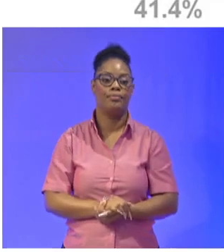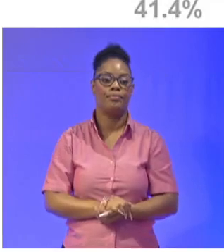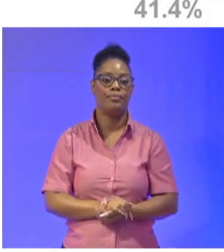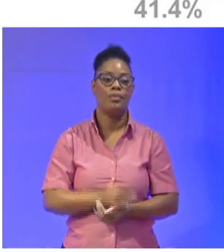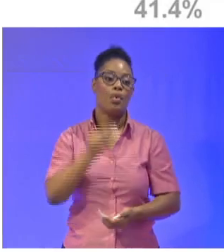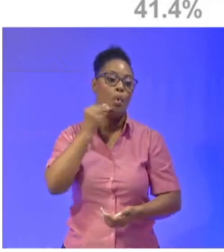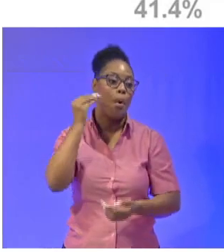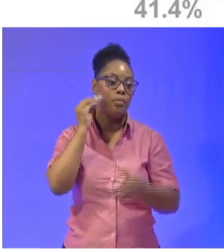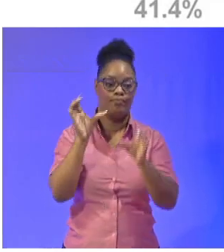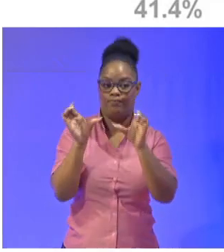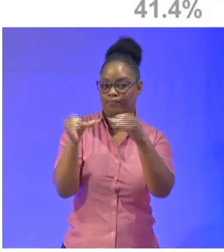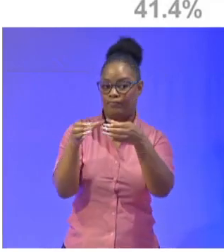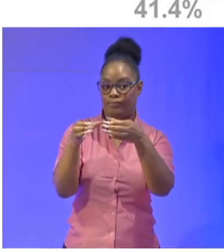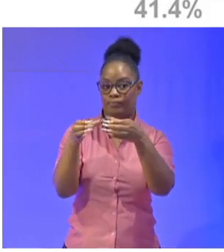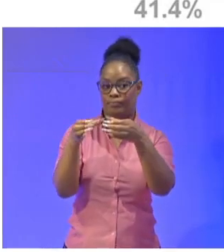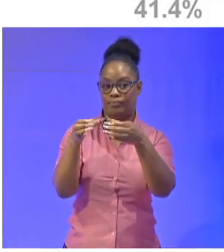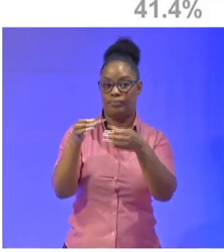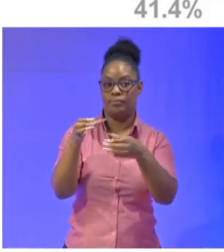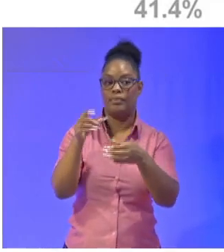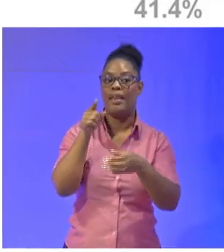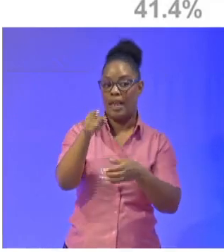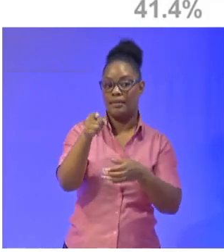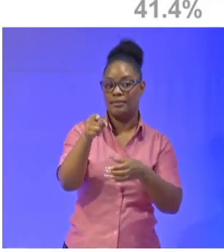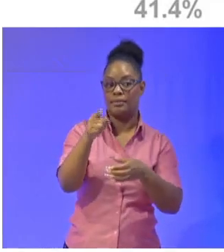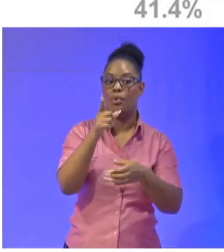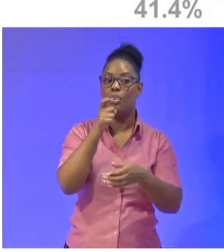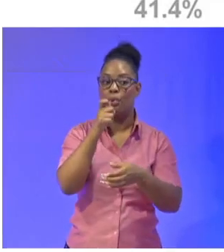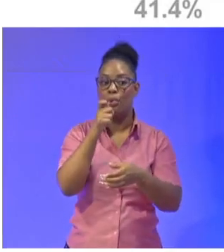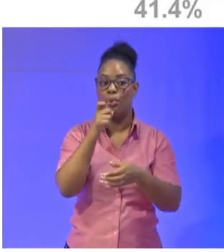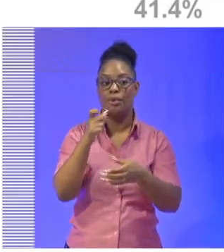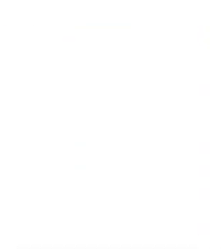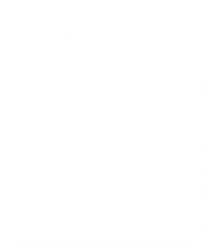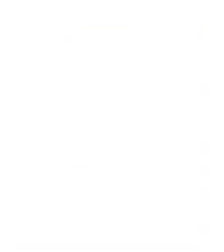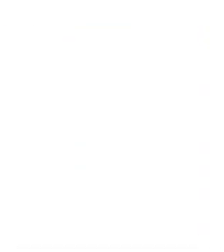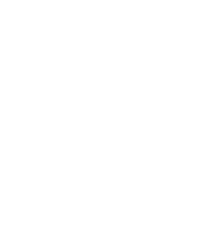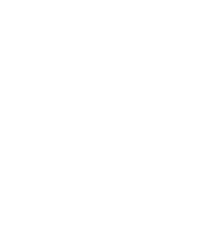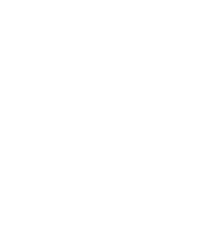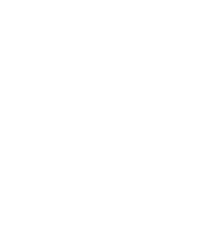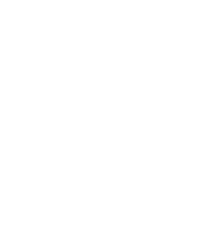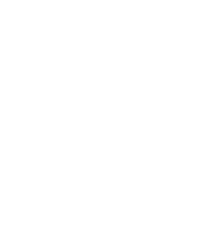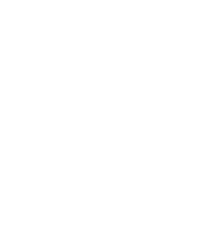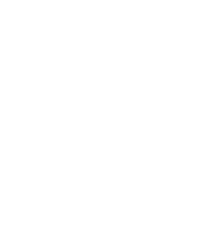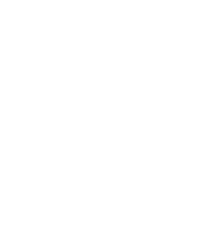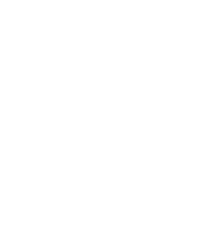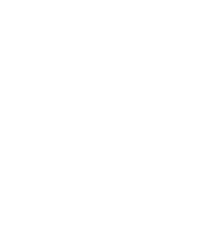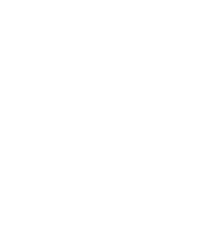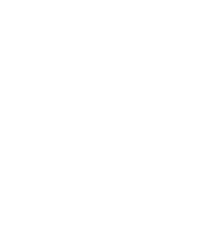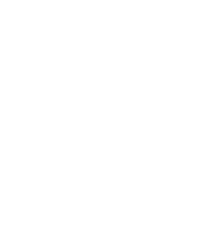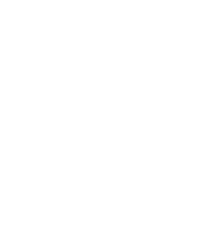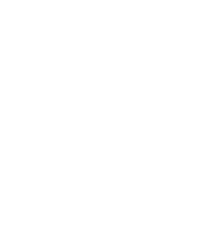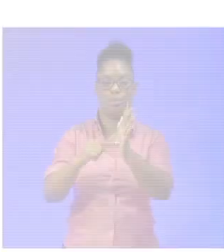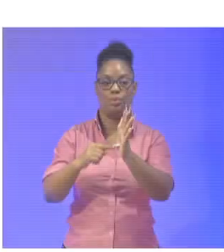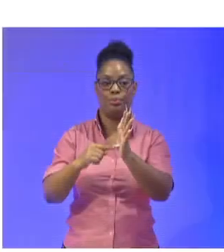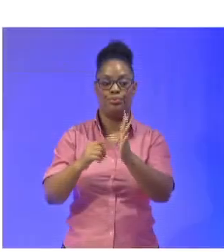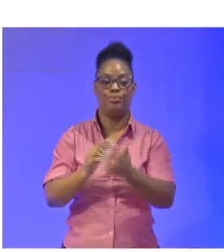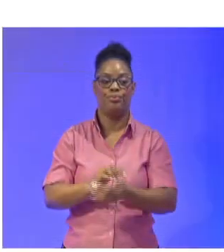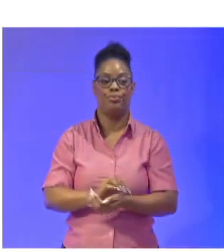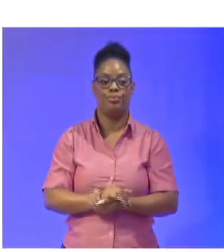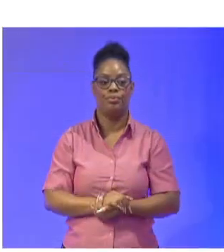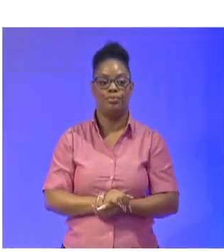patients' clinical disposition in the second slide will show basically symptomatic disease,